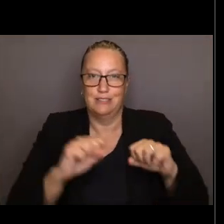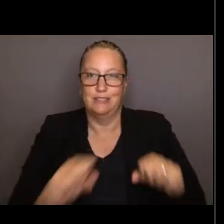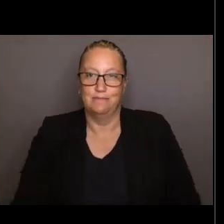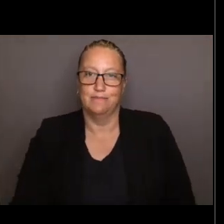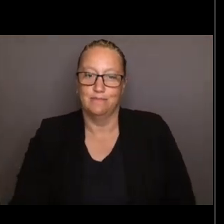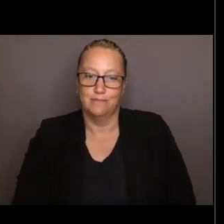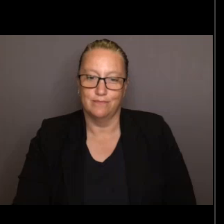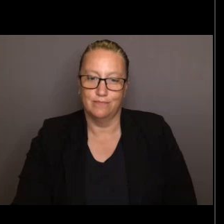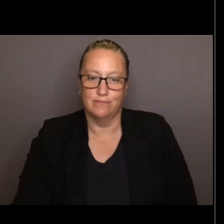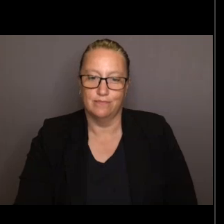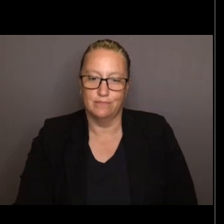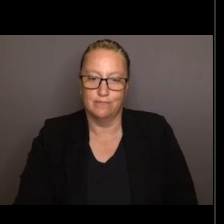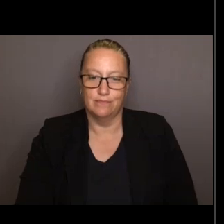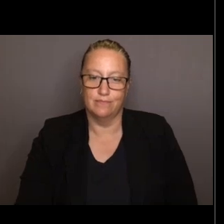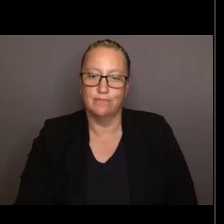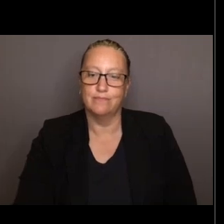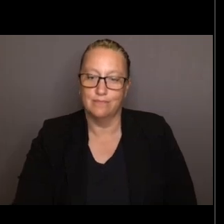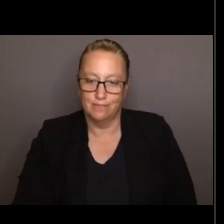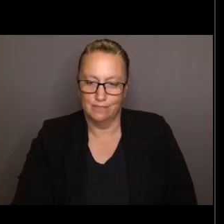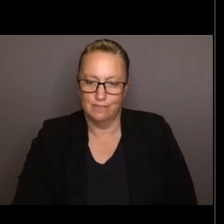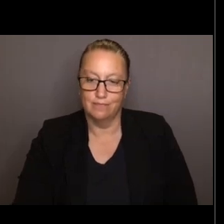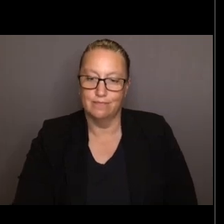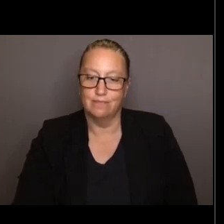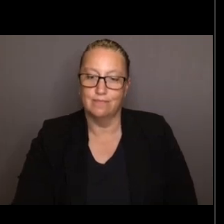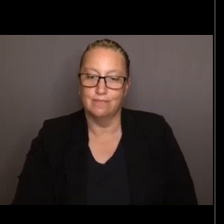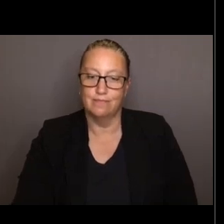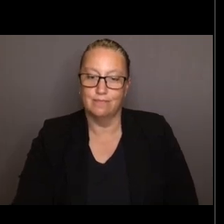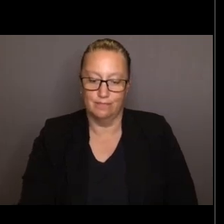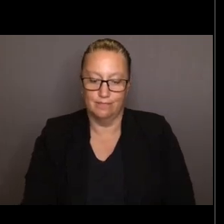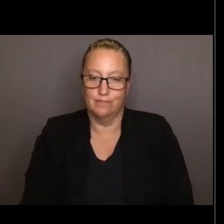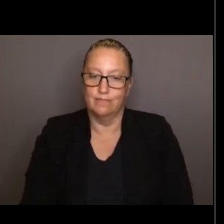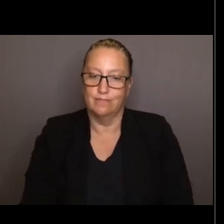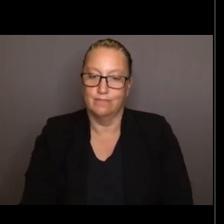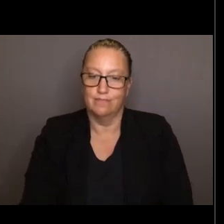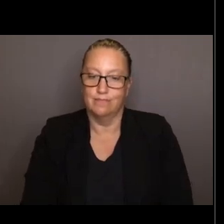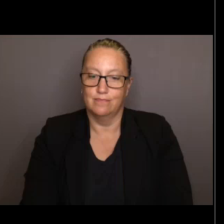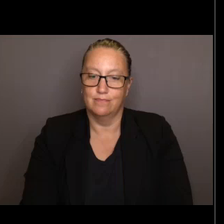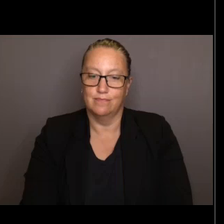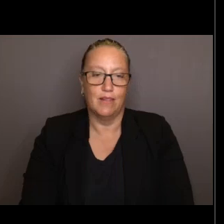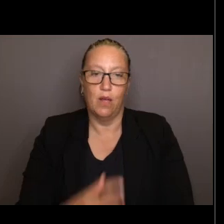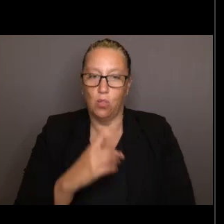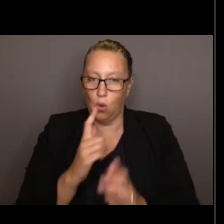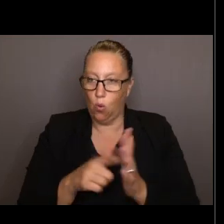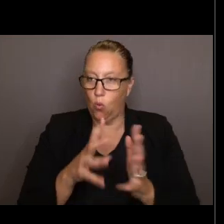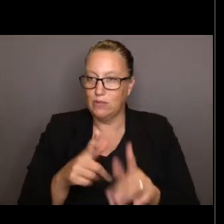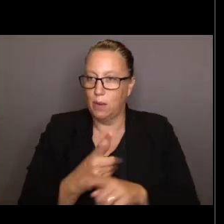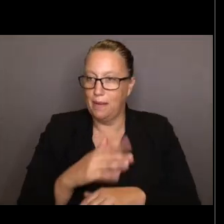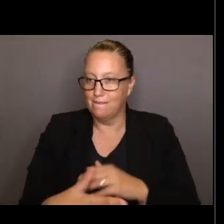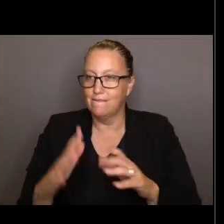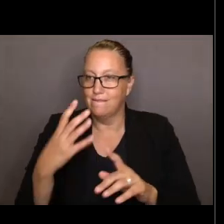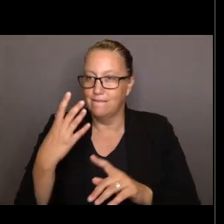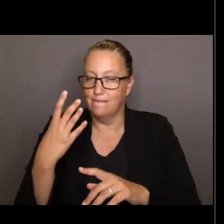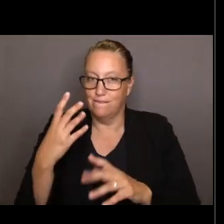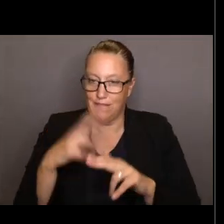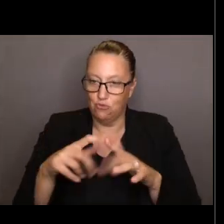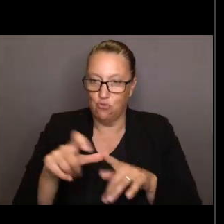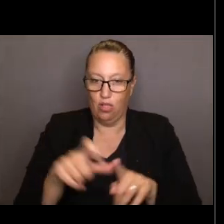Yes, and the law we're talking about is a federal law, okay. The child support legislation. Perfect, perfect. All right, I'll close